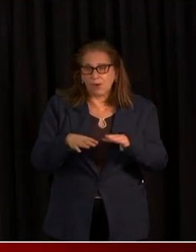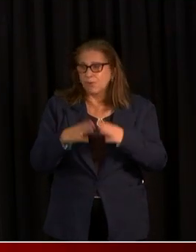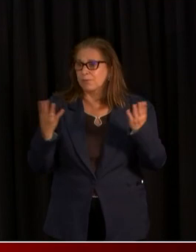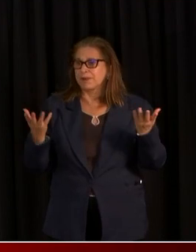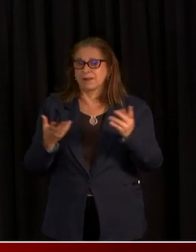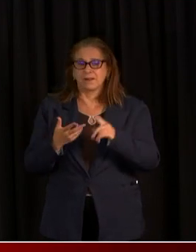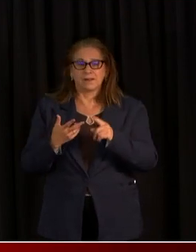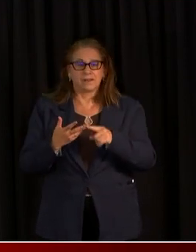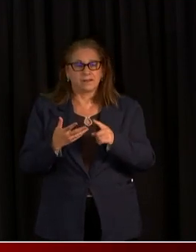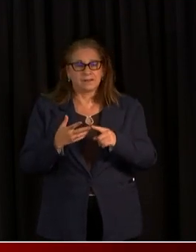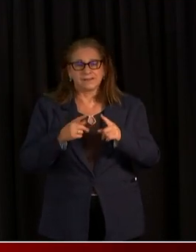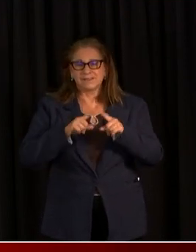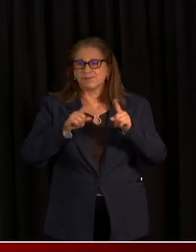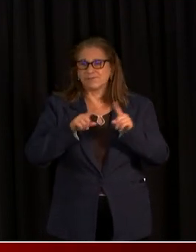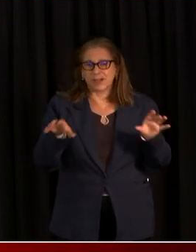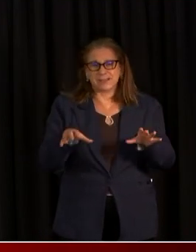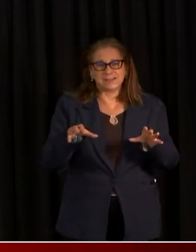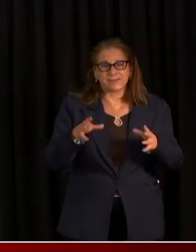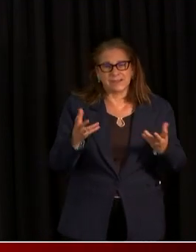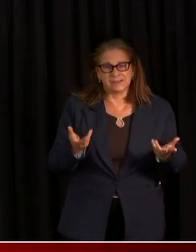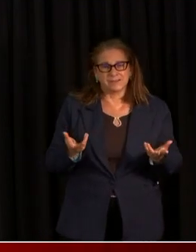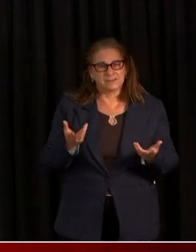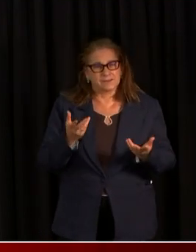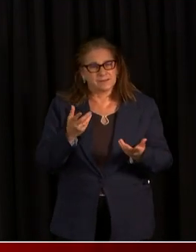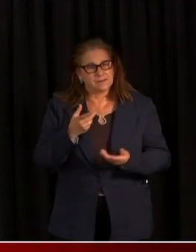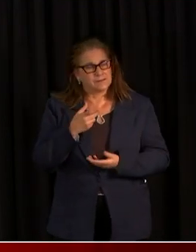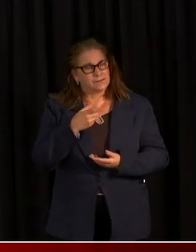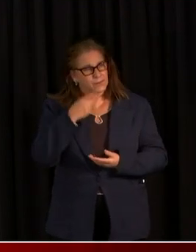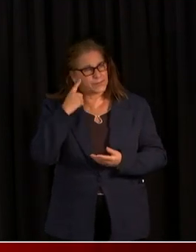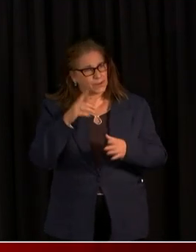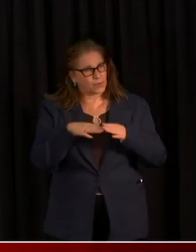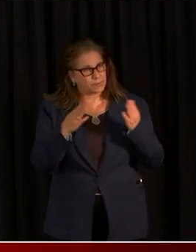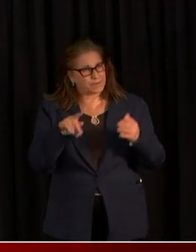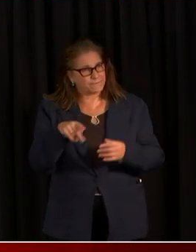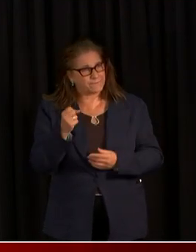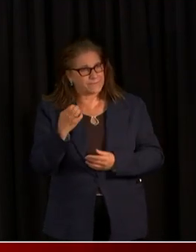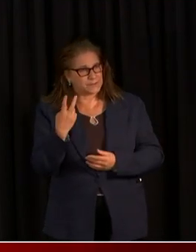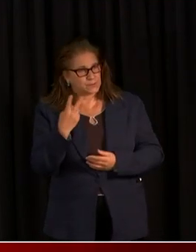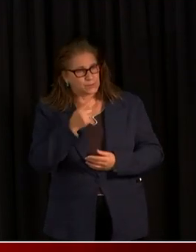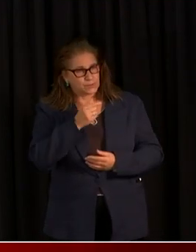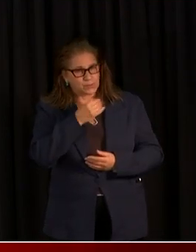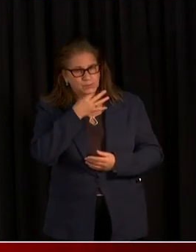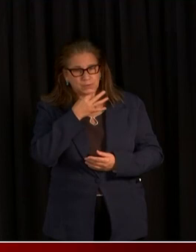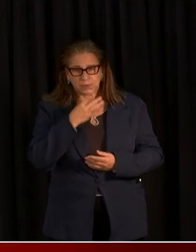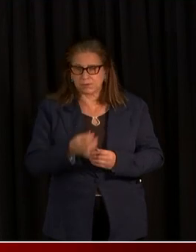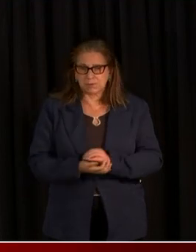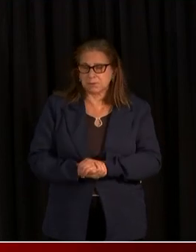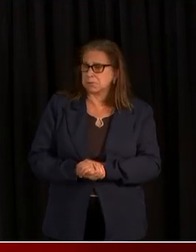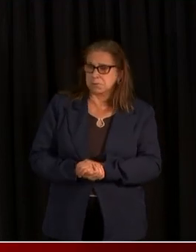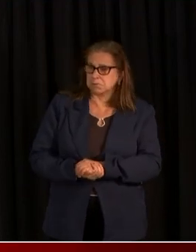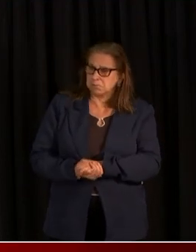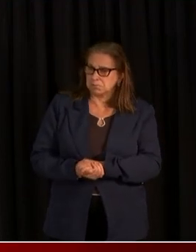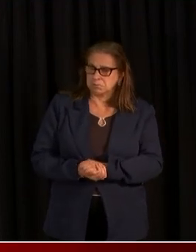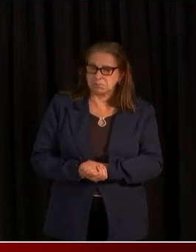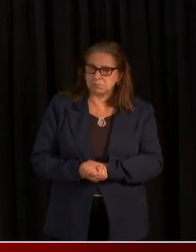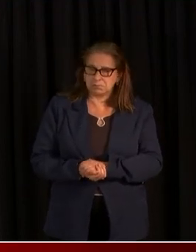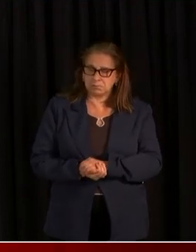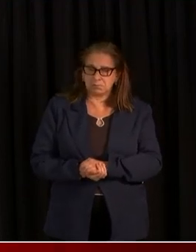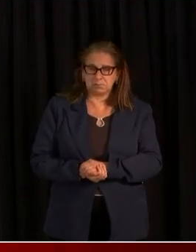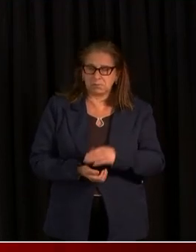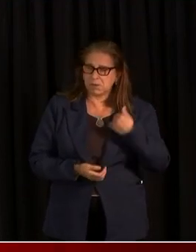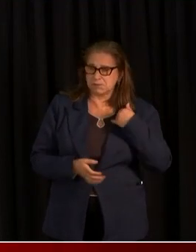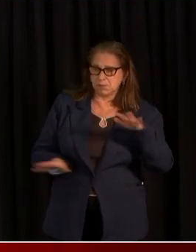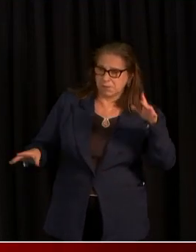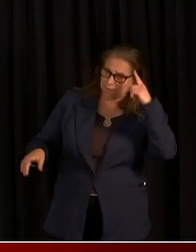phase 2 too soon? I don't think so, but certainly what we're called, because we've always said this, that we can dial